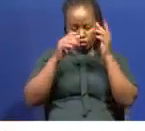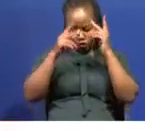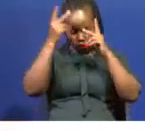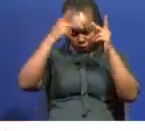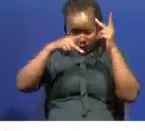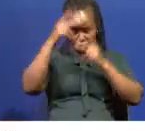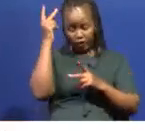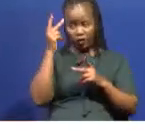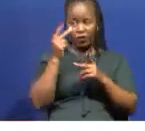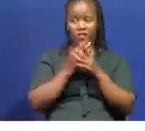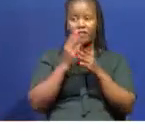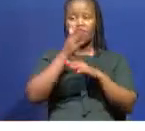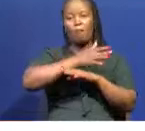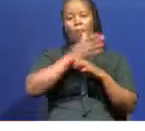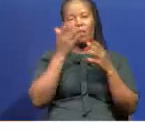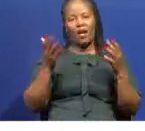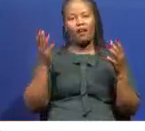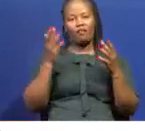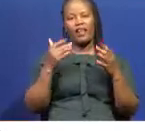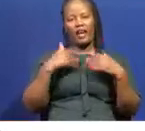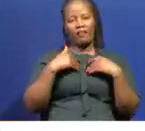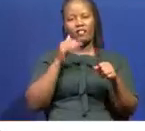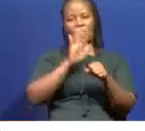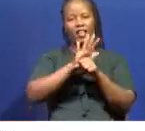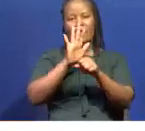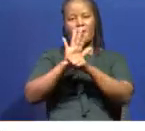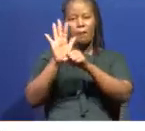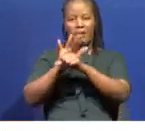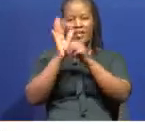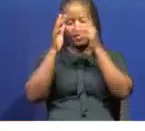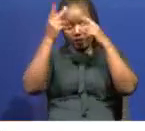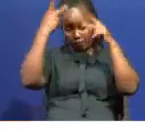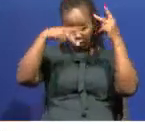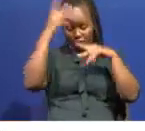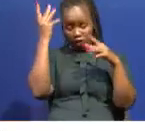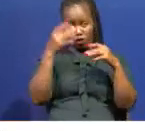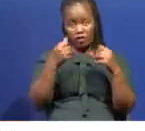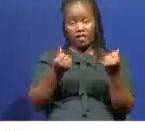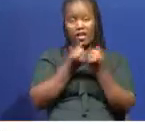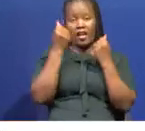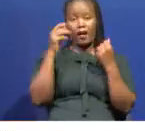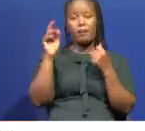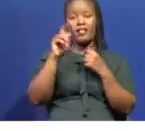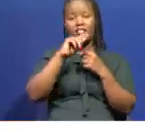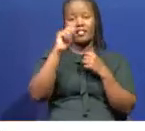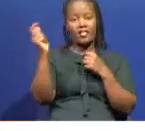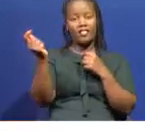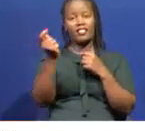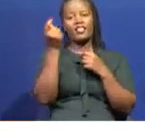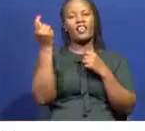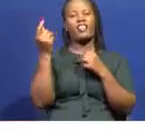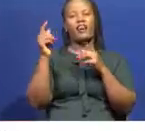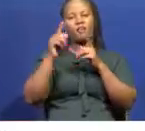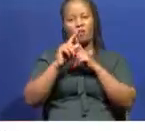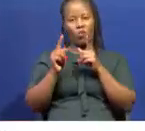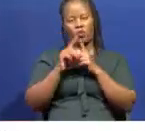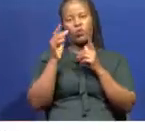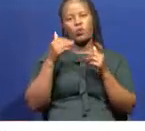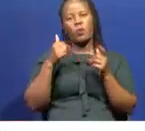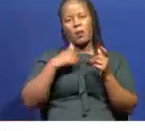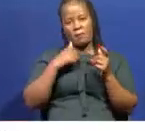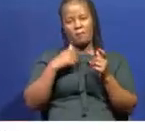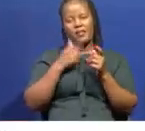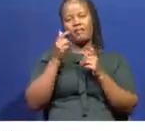started bringing golf events, professional events right here in Kenya. And for me, it's a